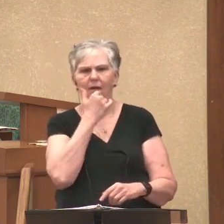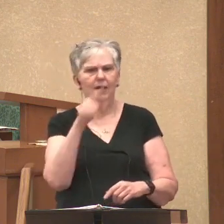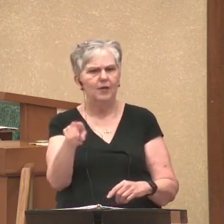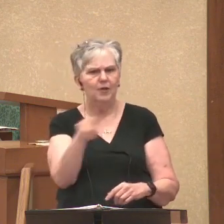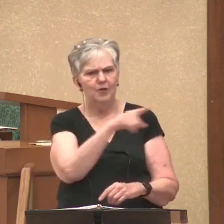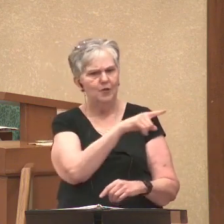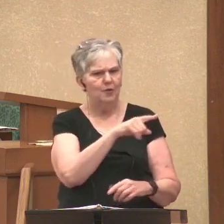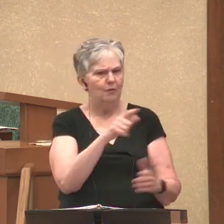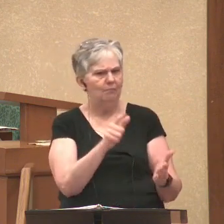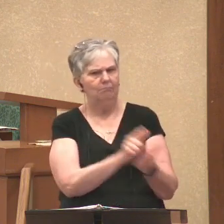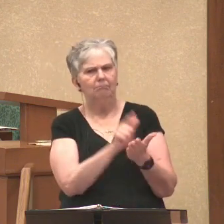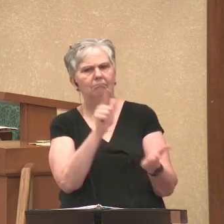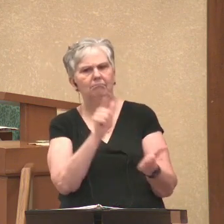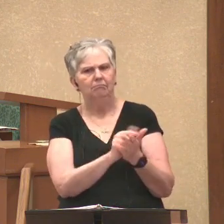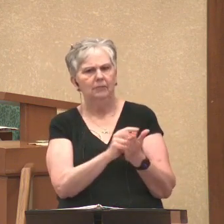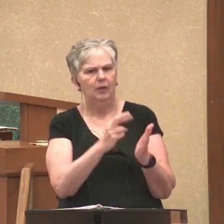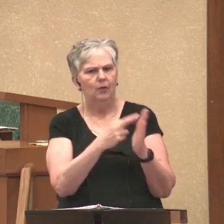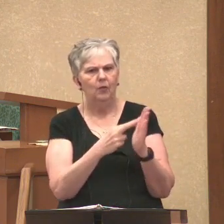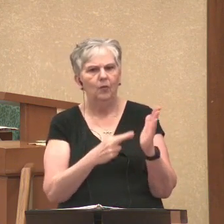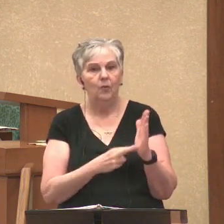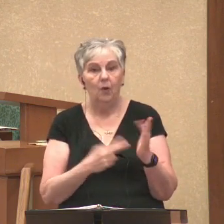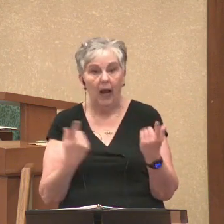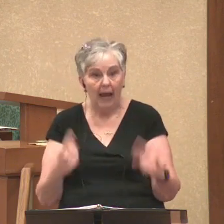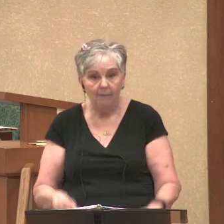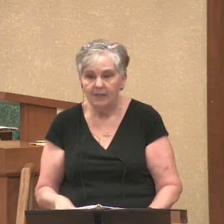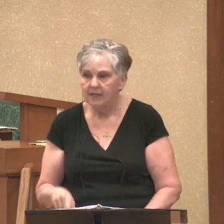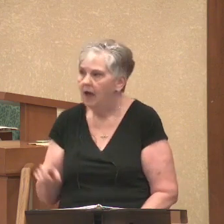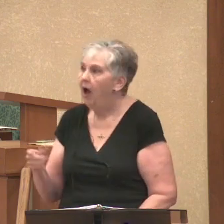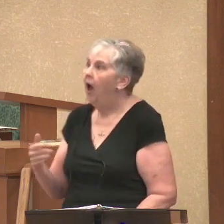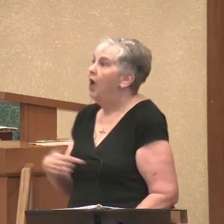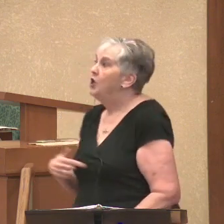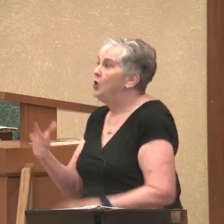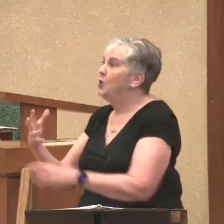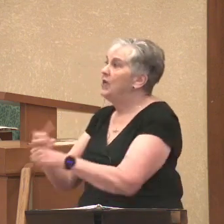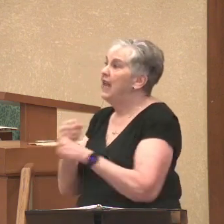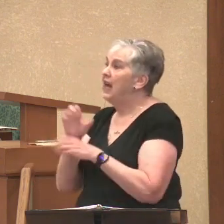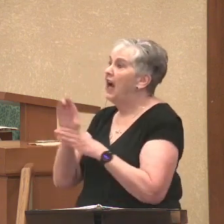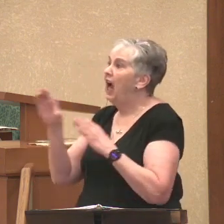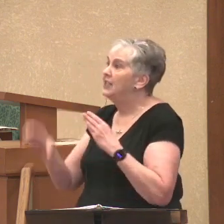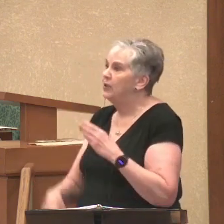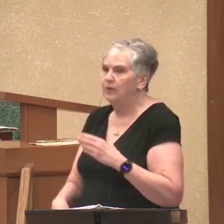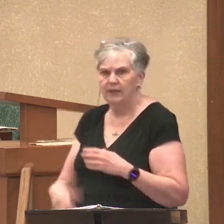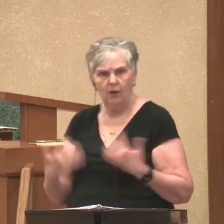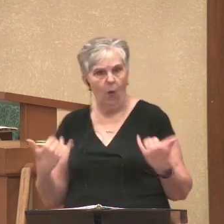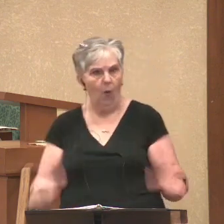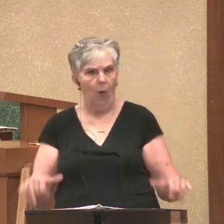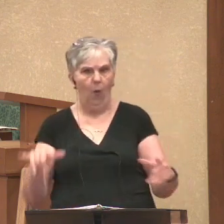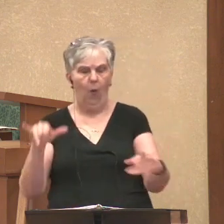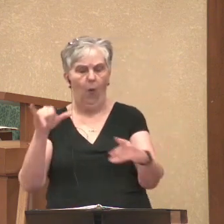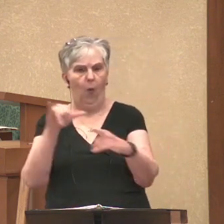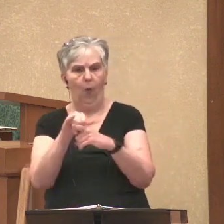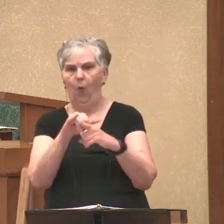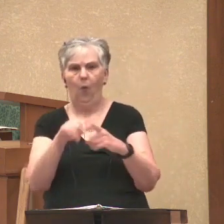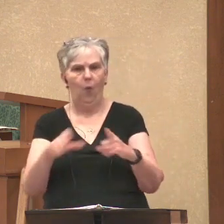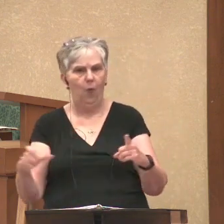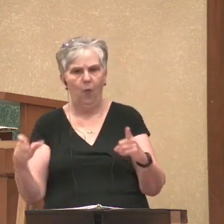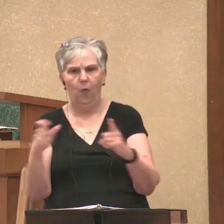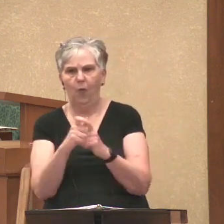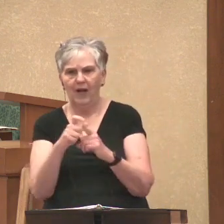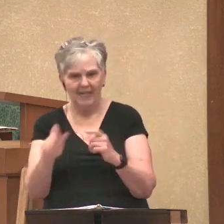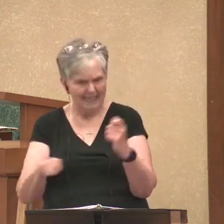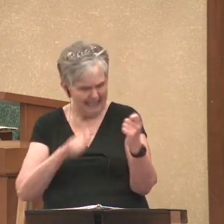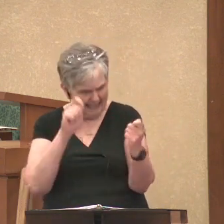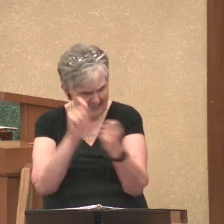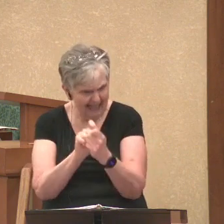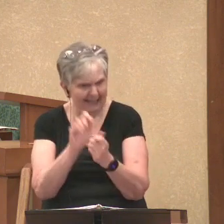What happens? You get consequences. Consequences. Well, that is a very big word. That is exactly what